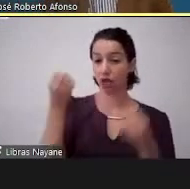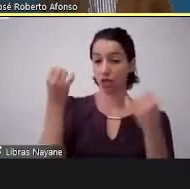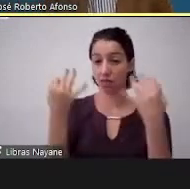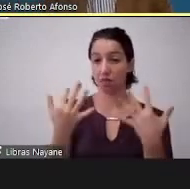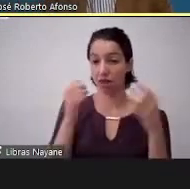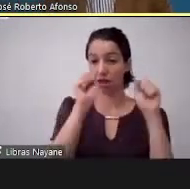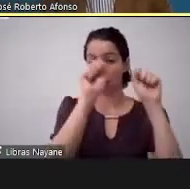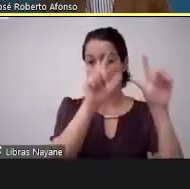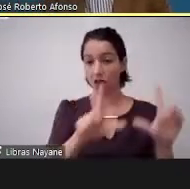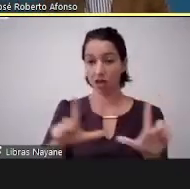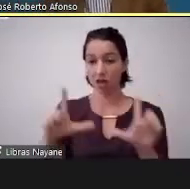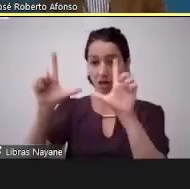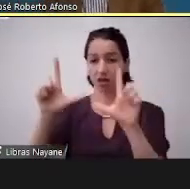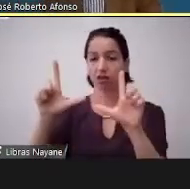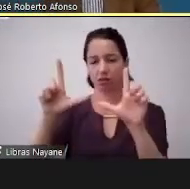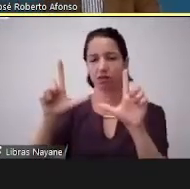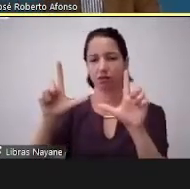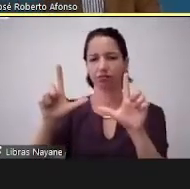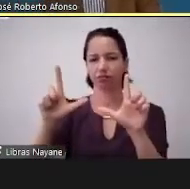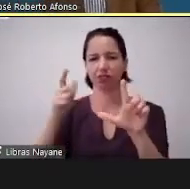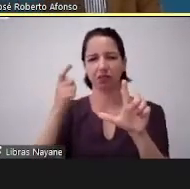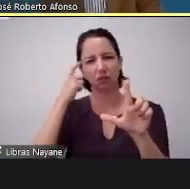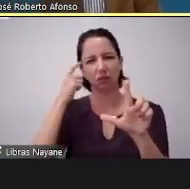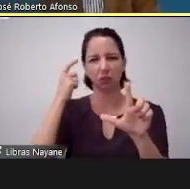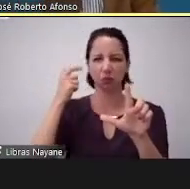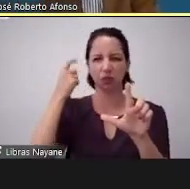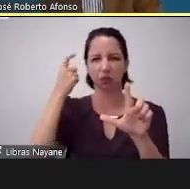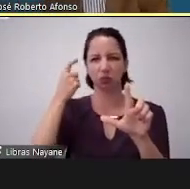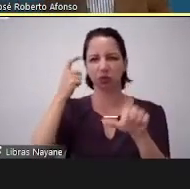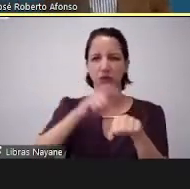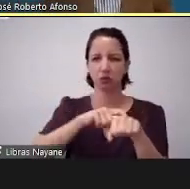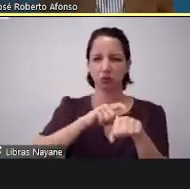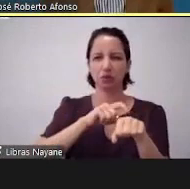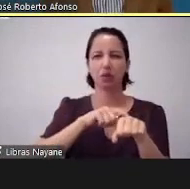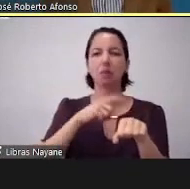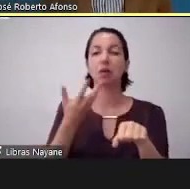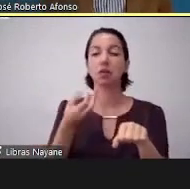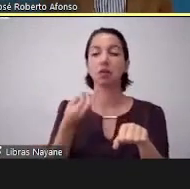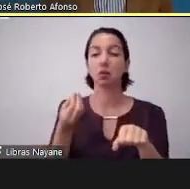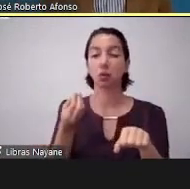was concerned with my time, how